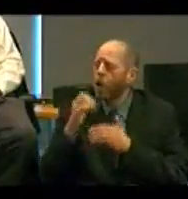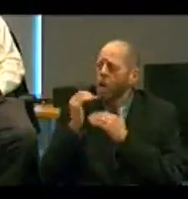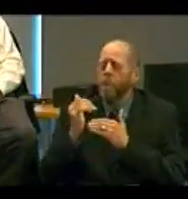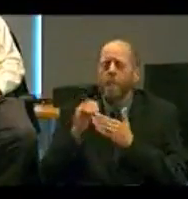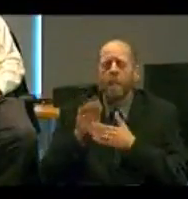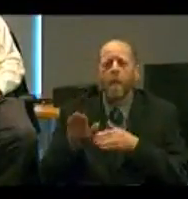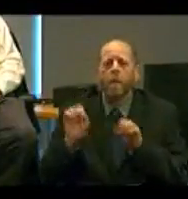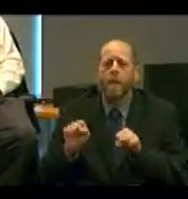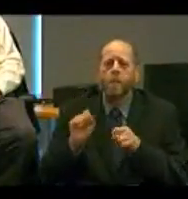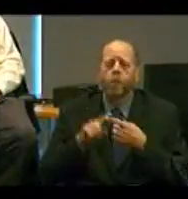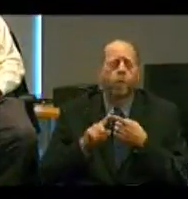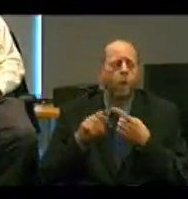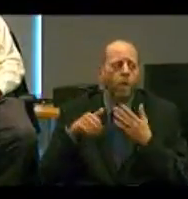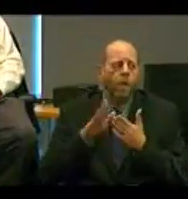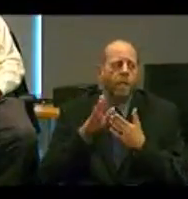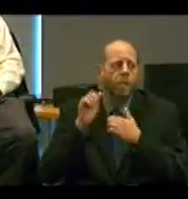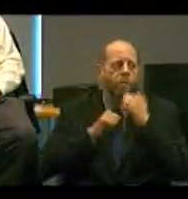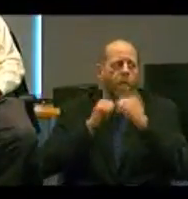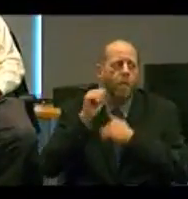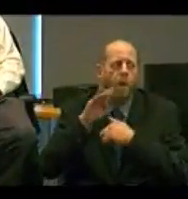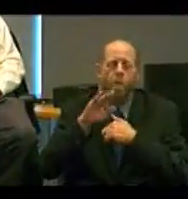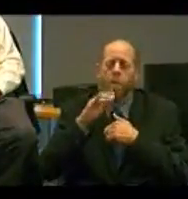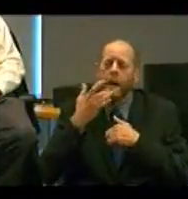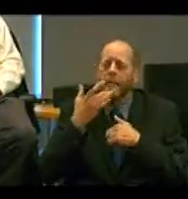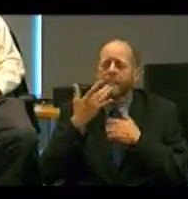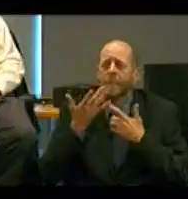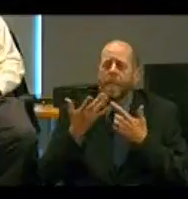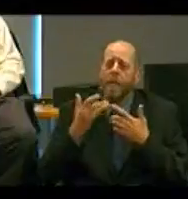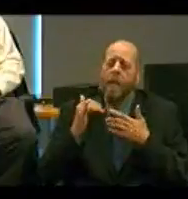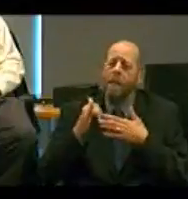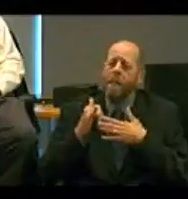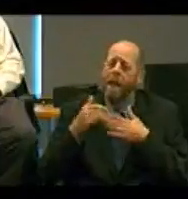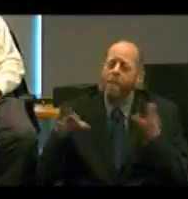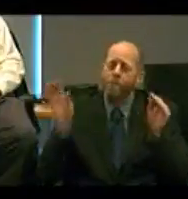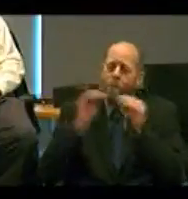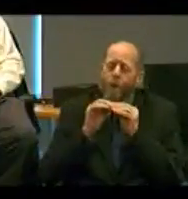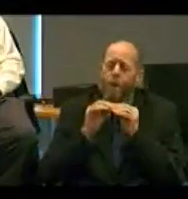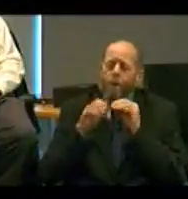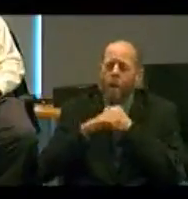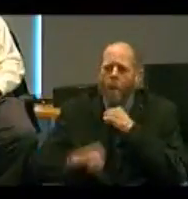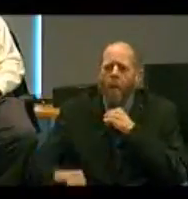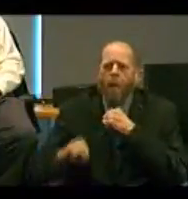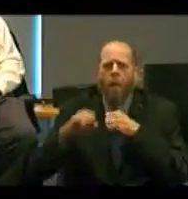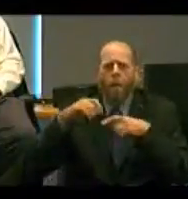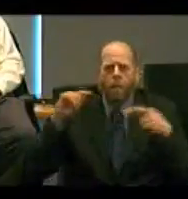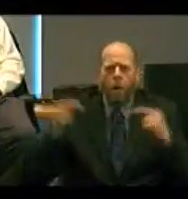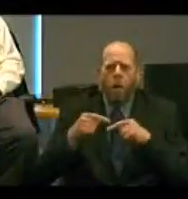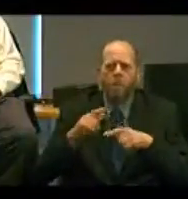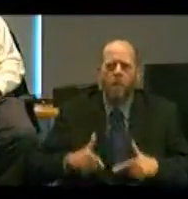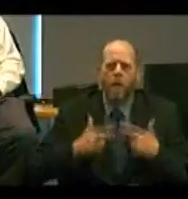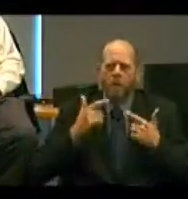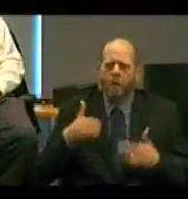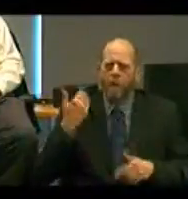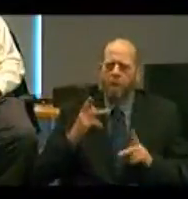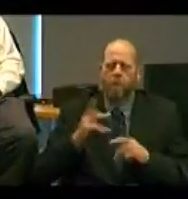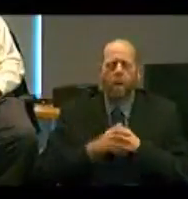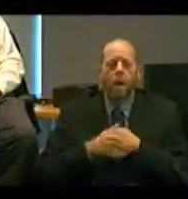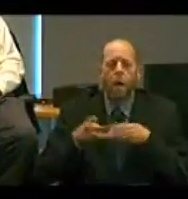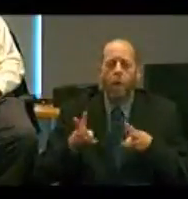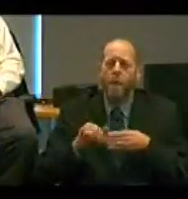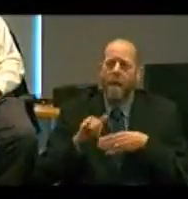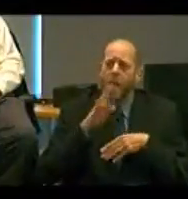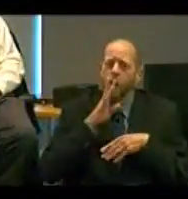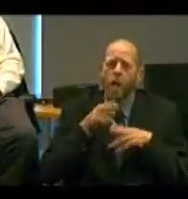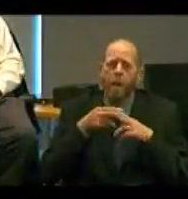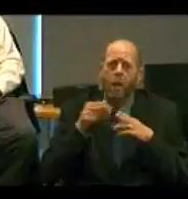limited in their capacity to address the structural biases that further exacerbate harms in the lives of young people. The way that I talk